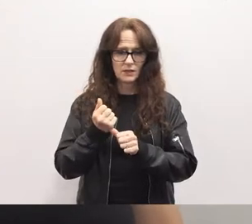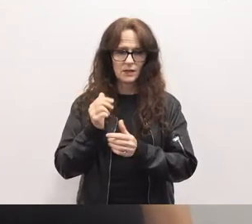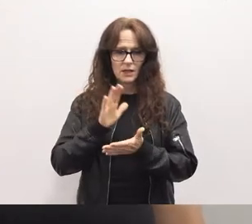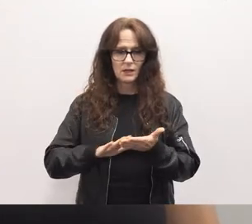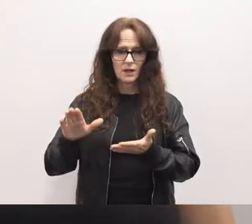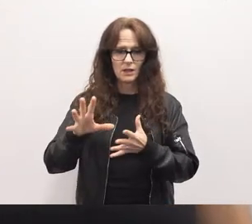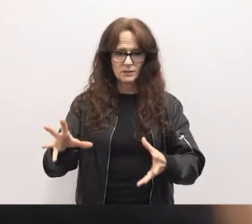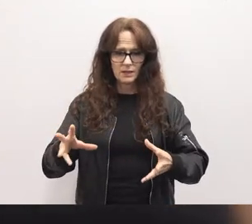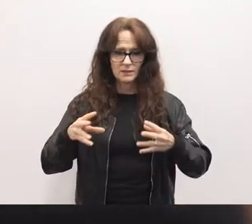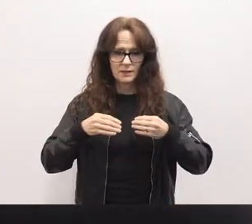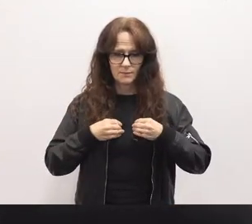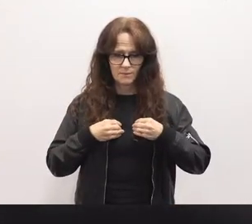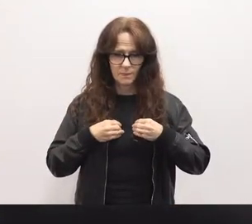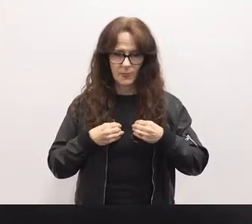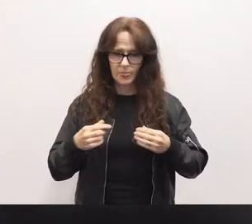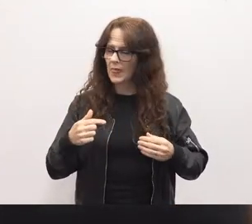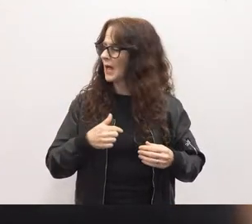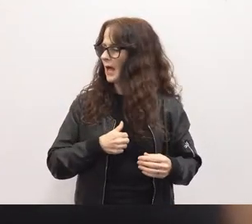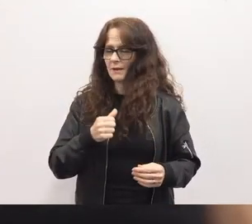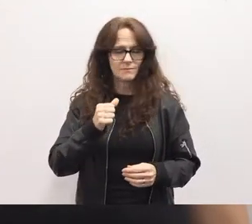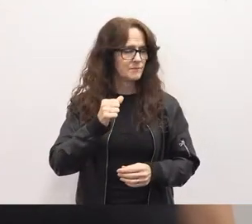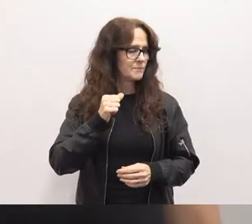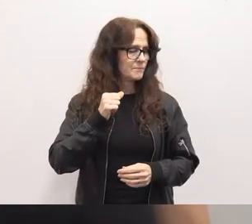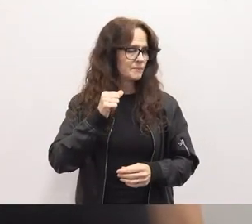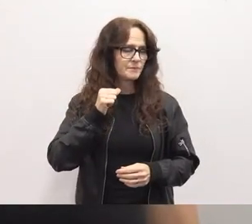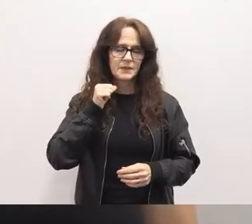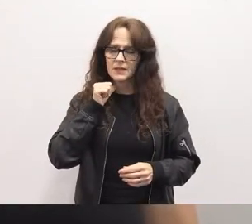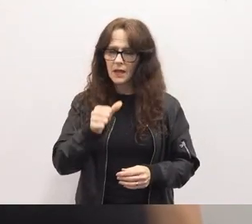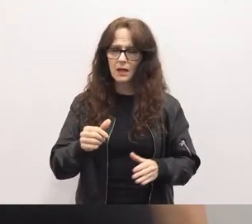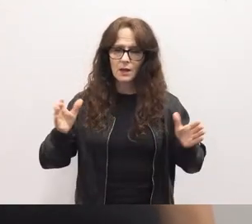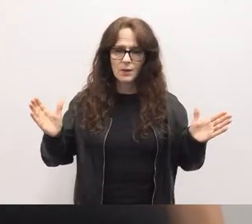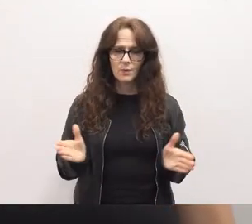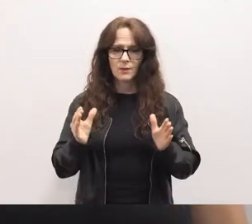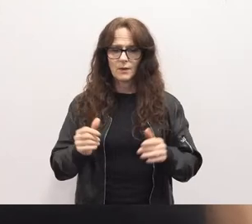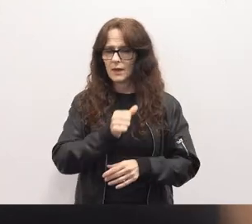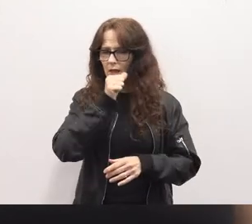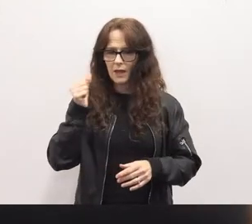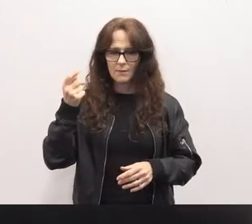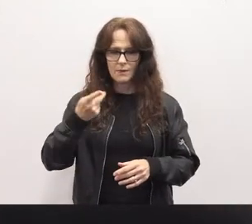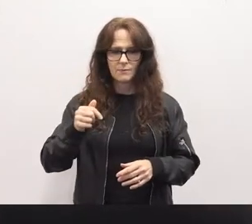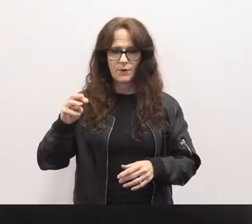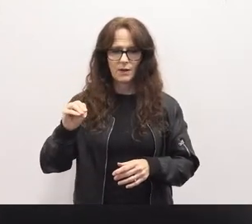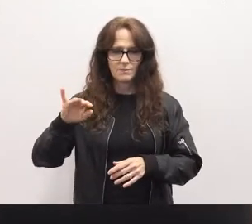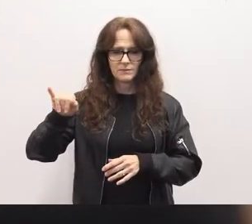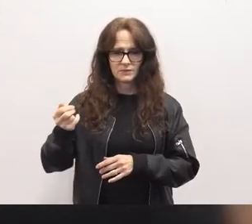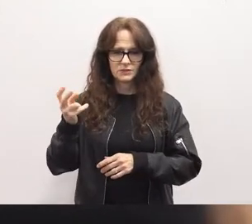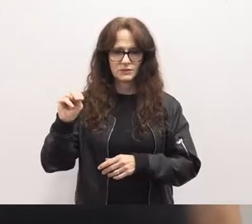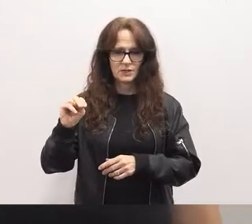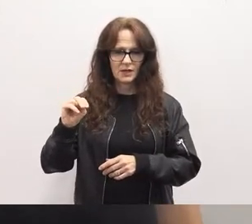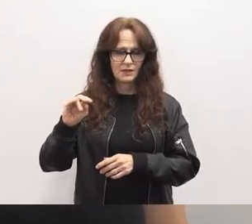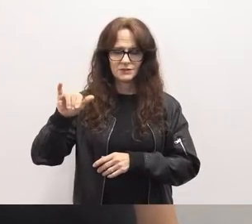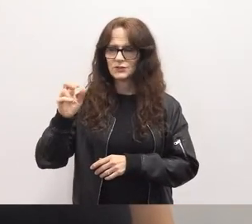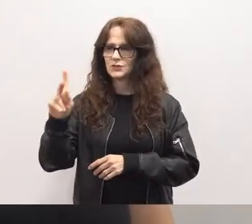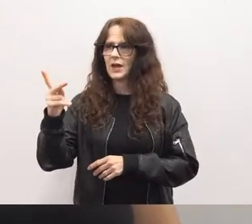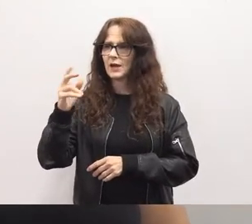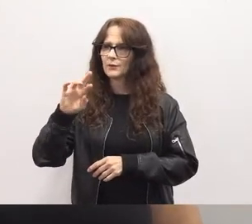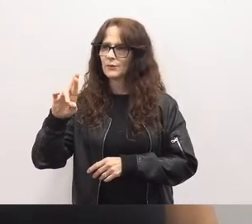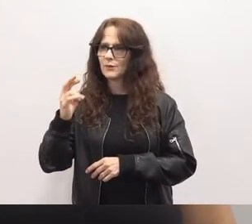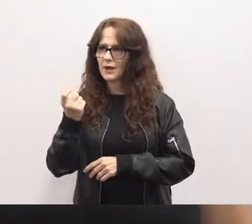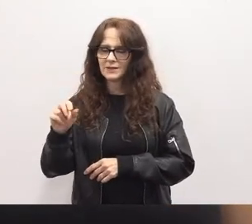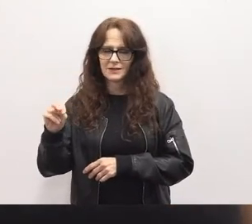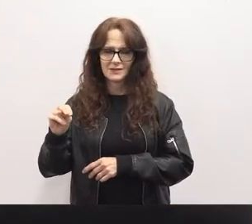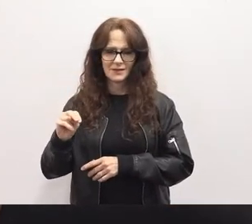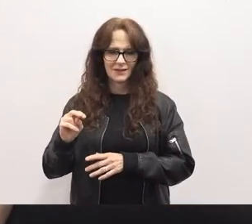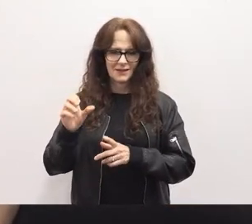acceptance. I am not promoting Amazon Prime or Jack Ryan series, but I like to quote this from season 8-3